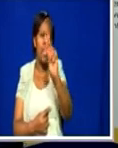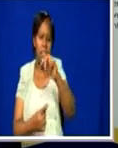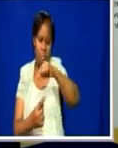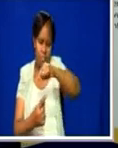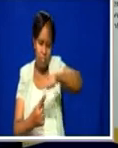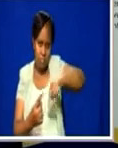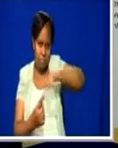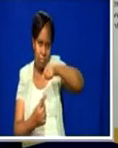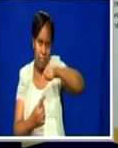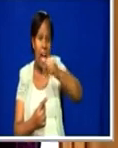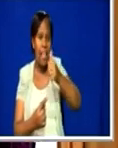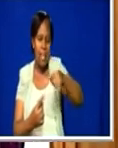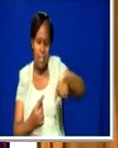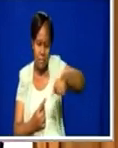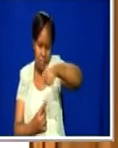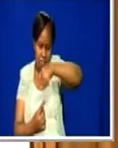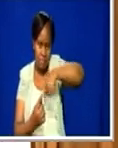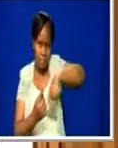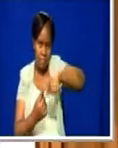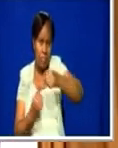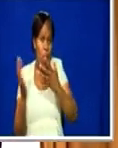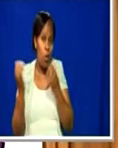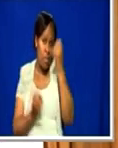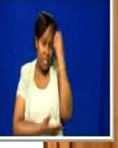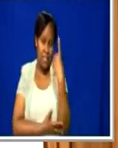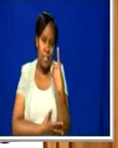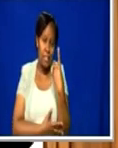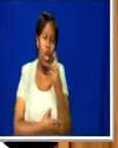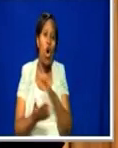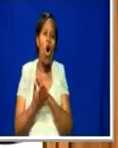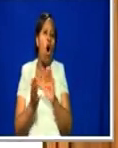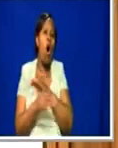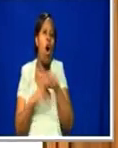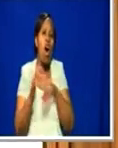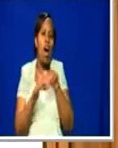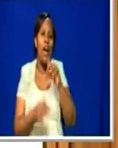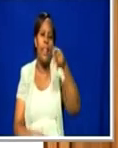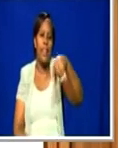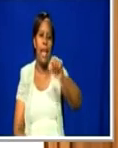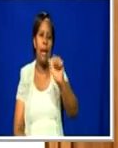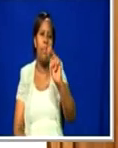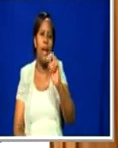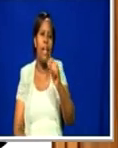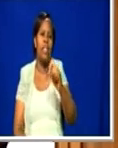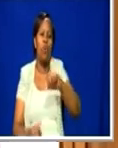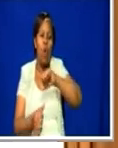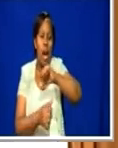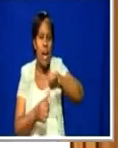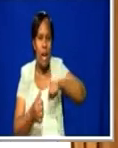Uranus. Now, viewers, I hope you're getting it like me, that all the planets revolve